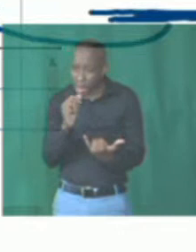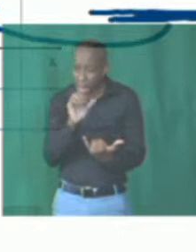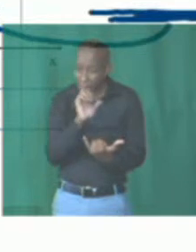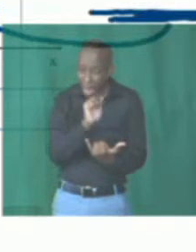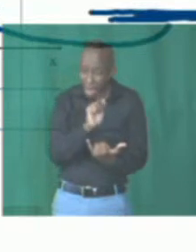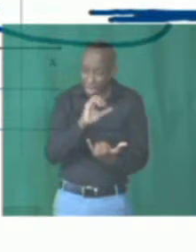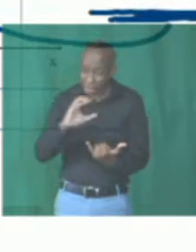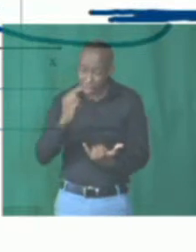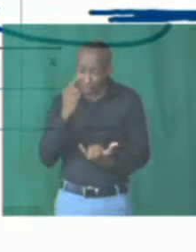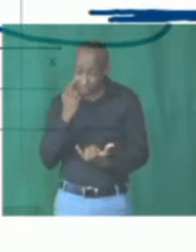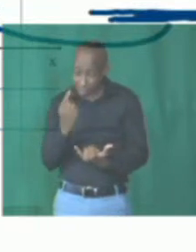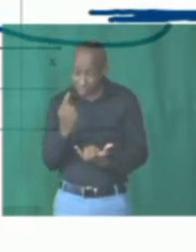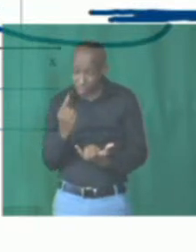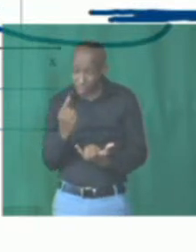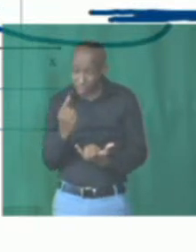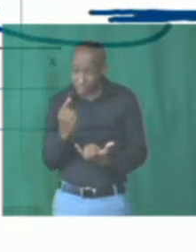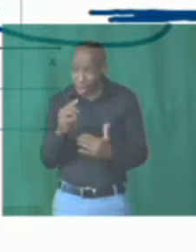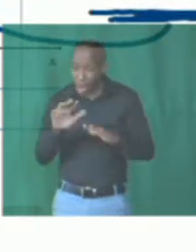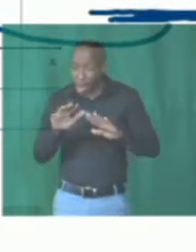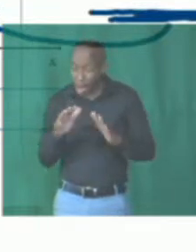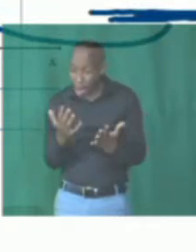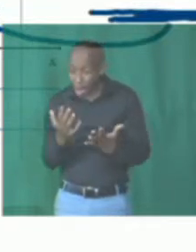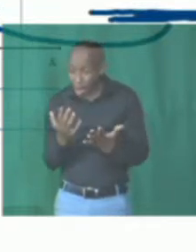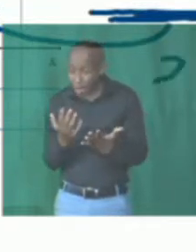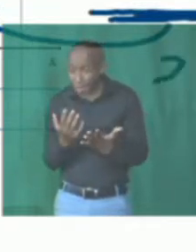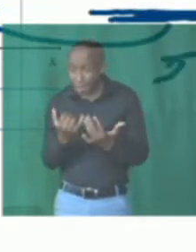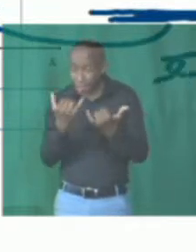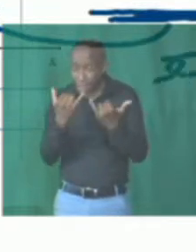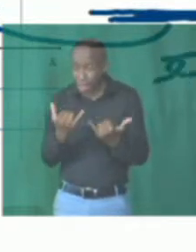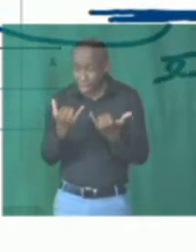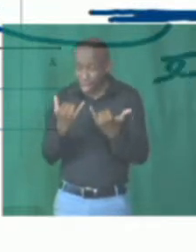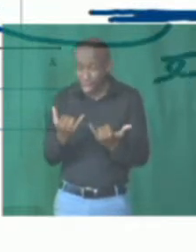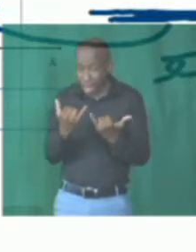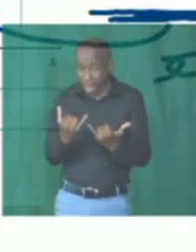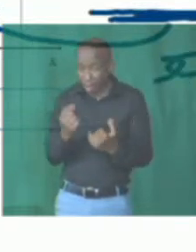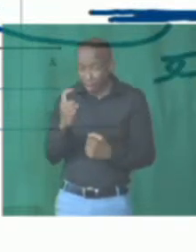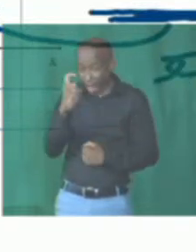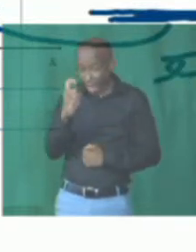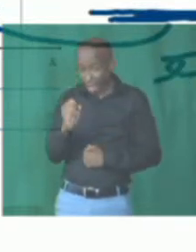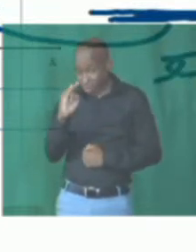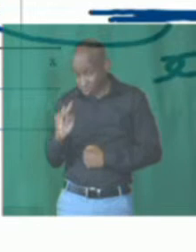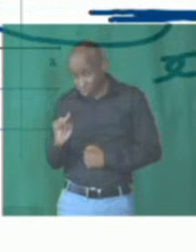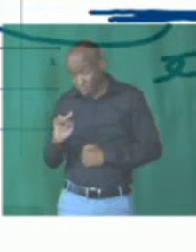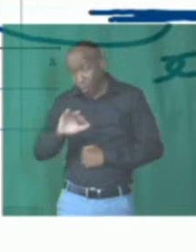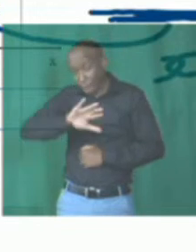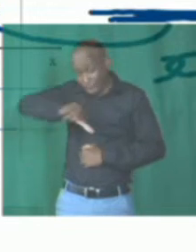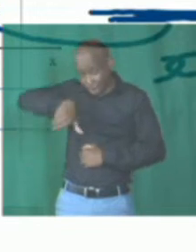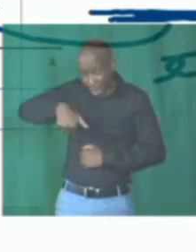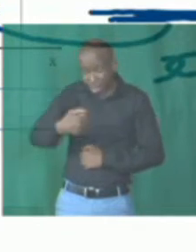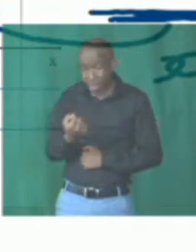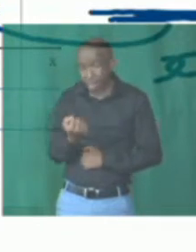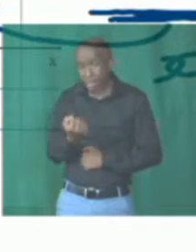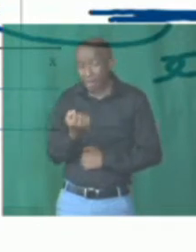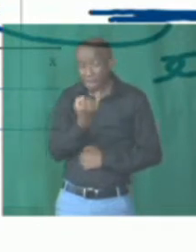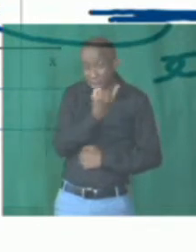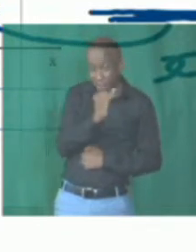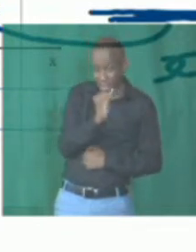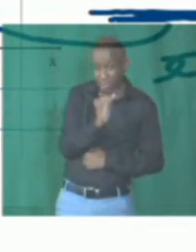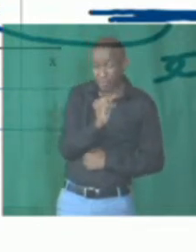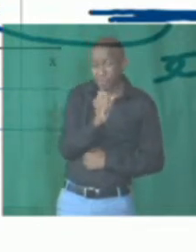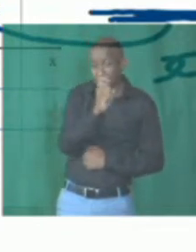AC now will get it by saying the second x coordinate, which is x2, minus the